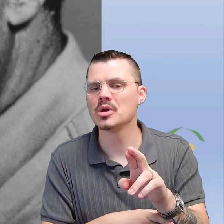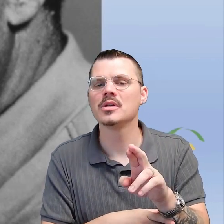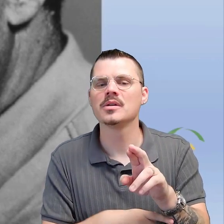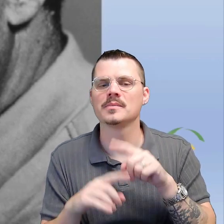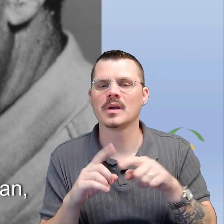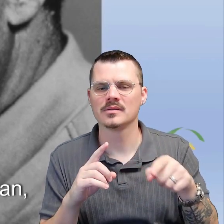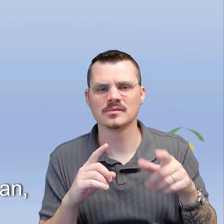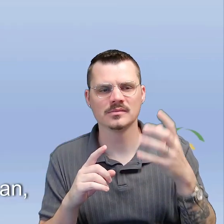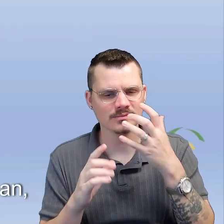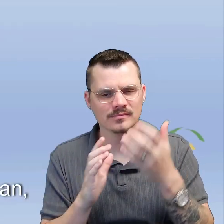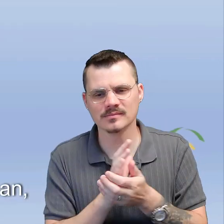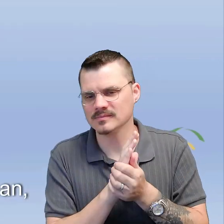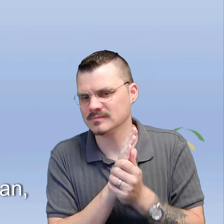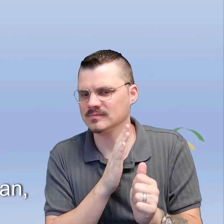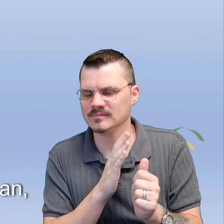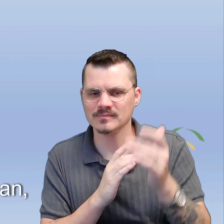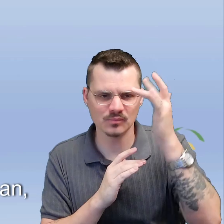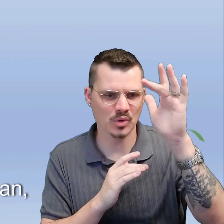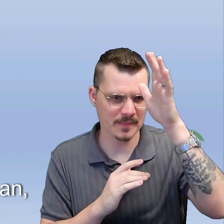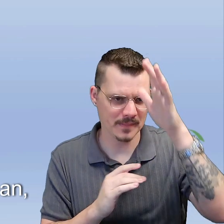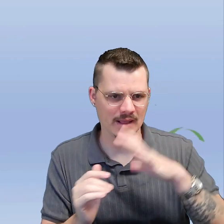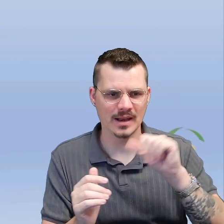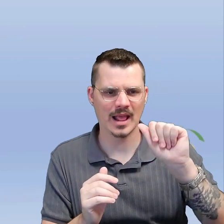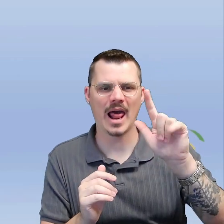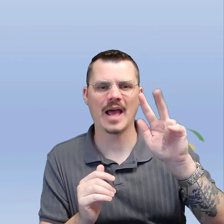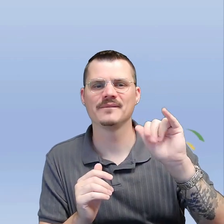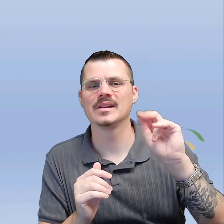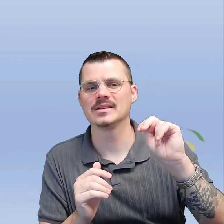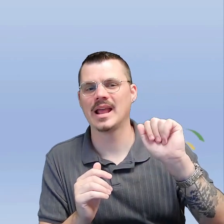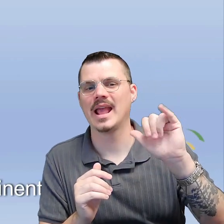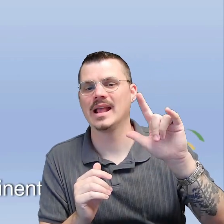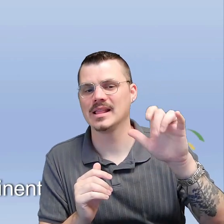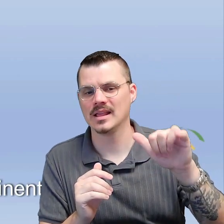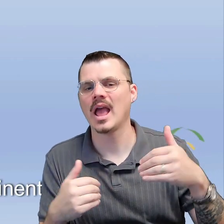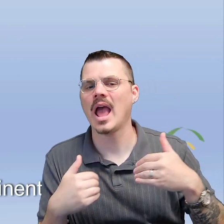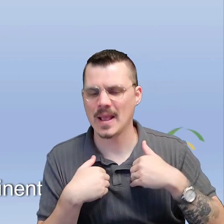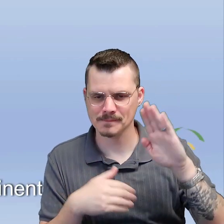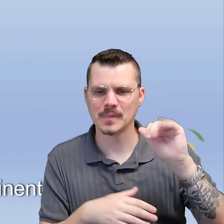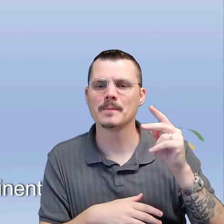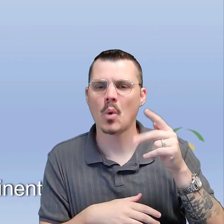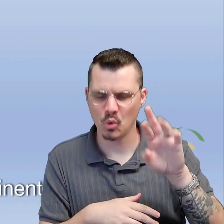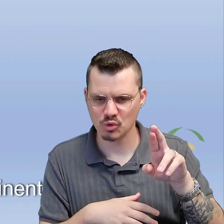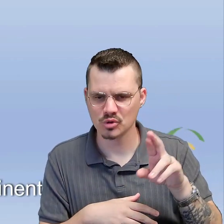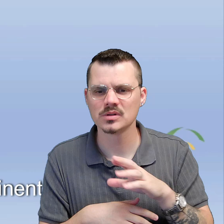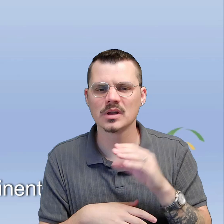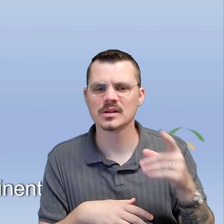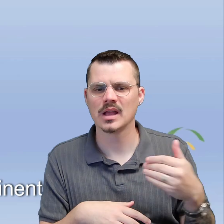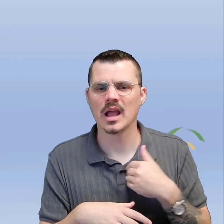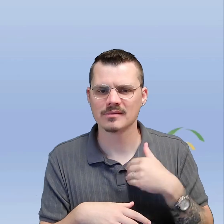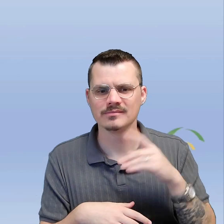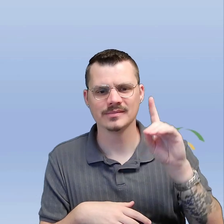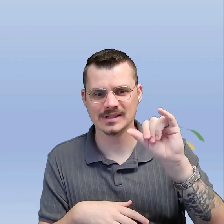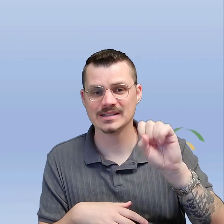this unbelievably talented and brilliant man, Alvin Ailey, had bipolar disorder, and he had